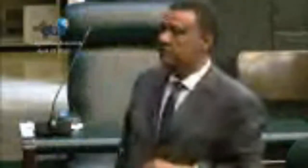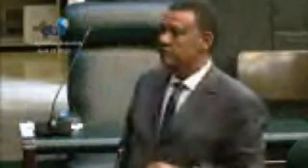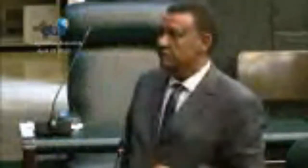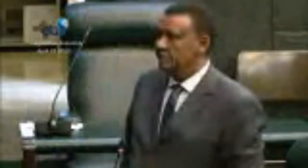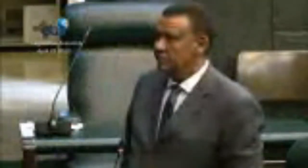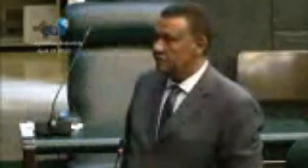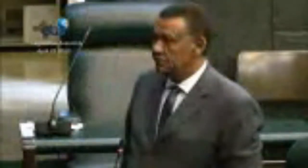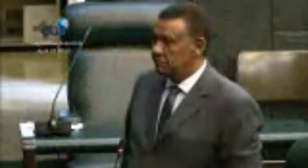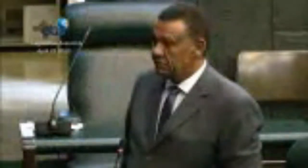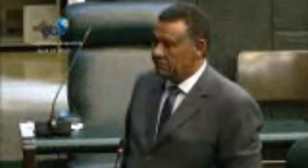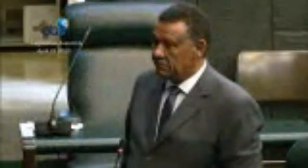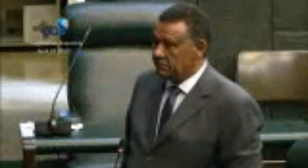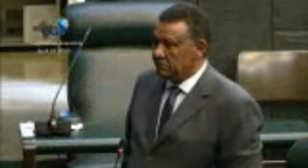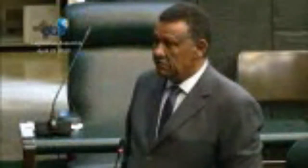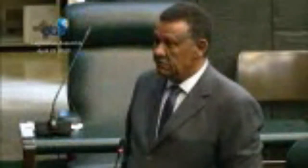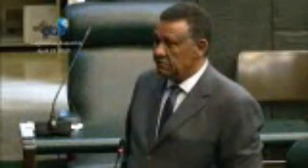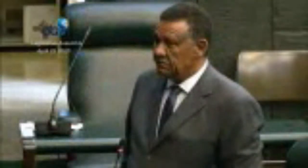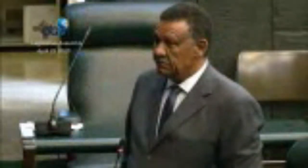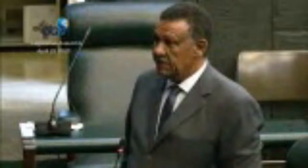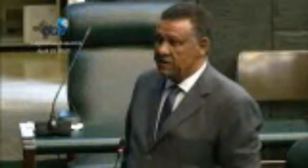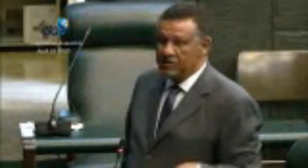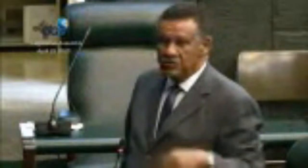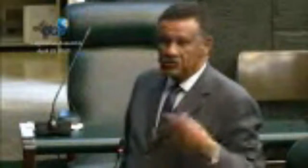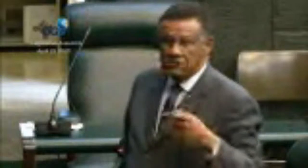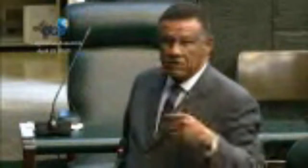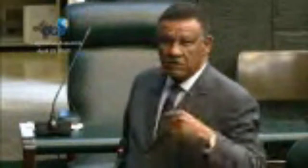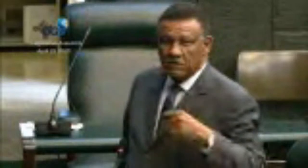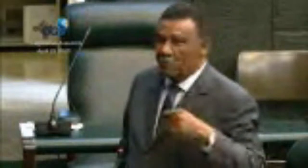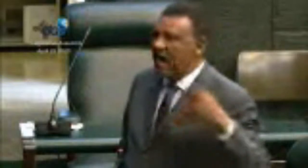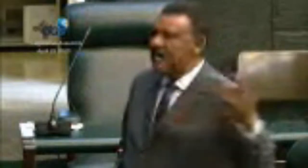And he's a wise old politician.